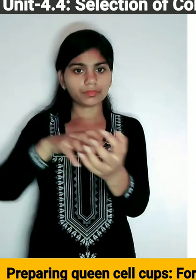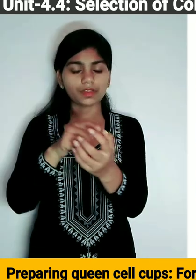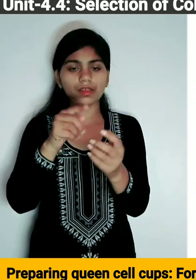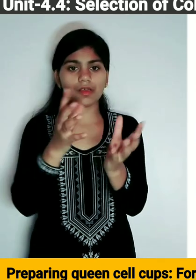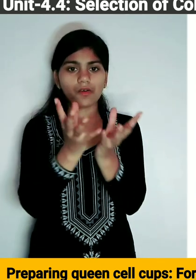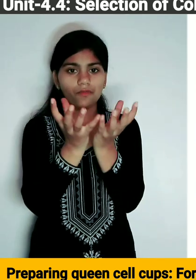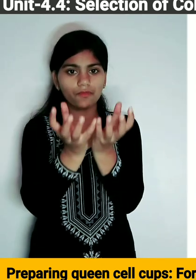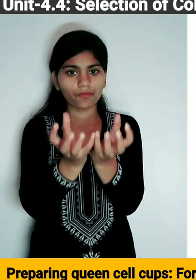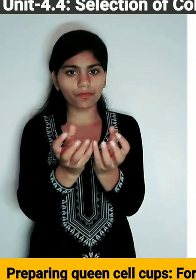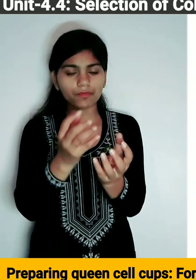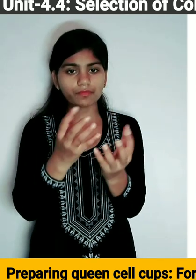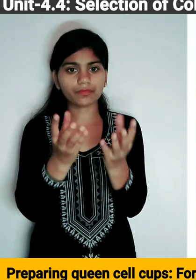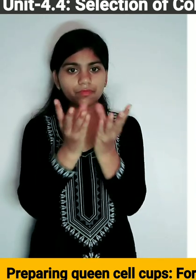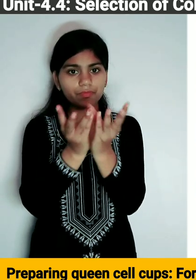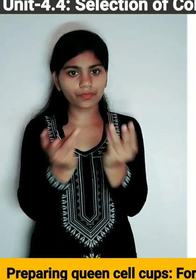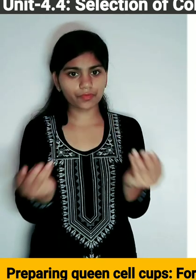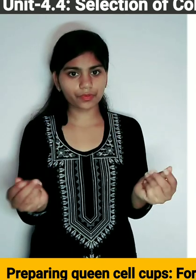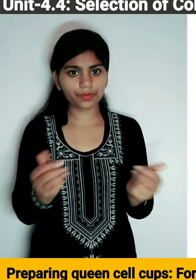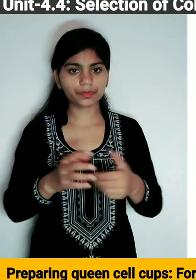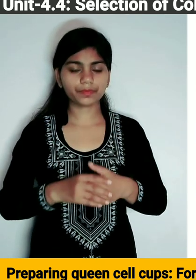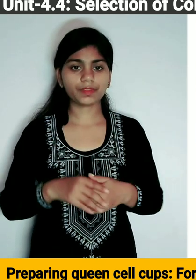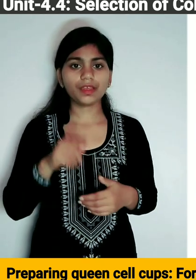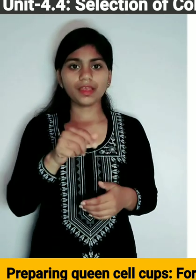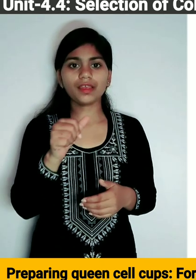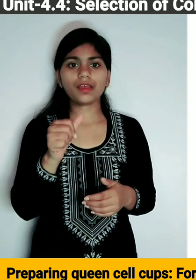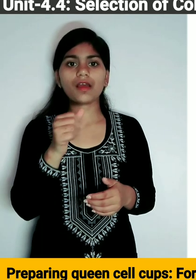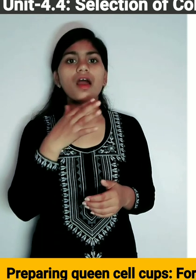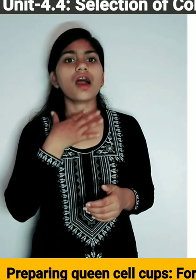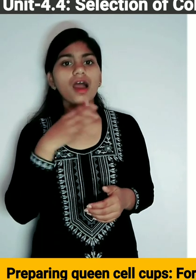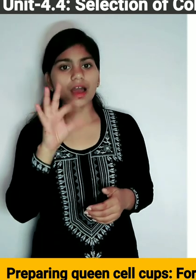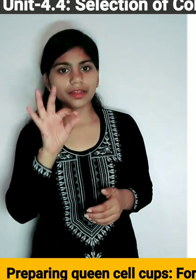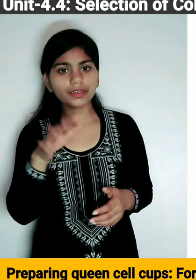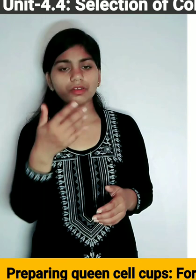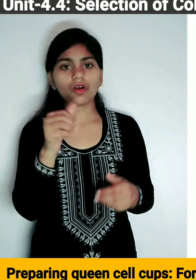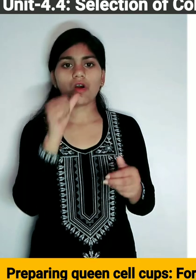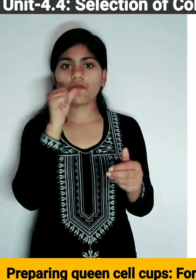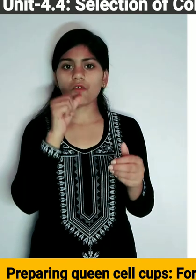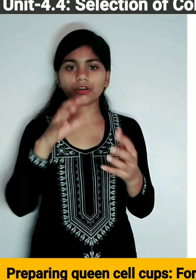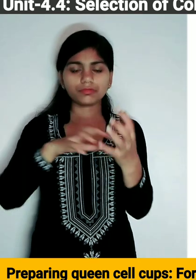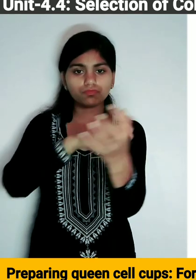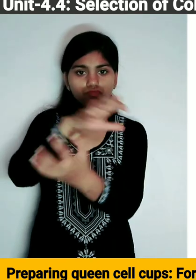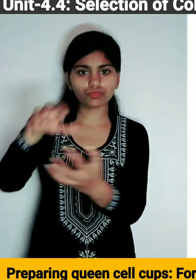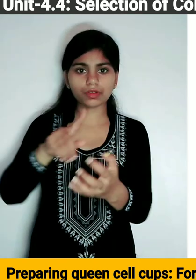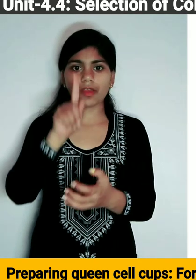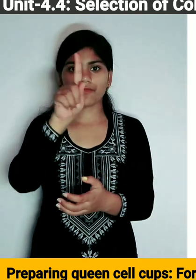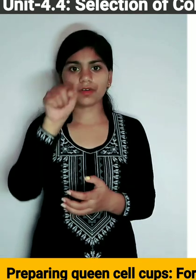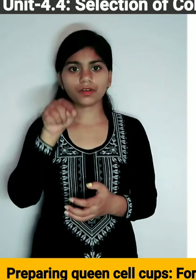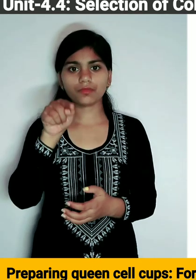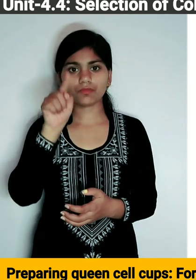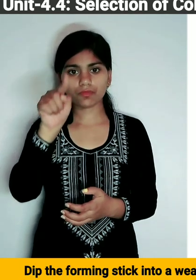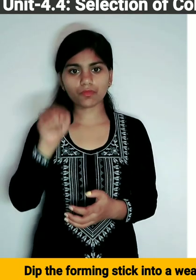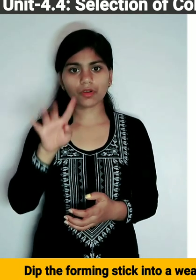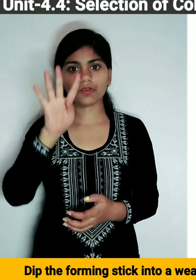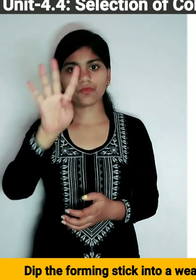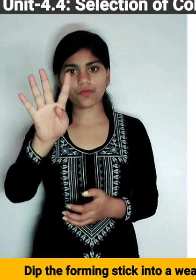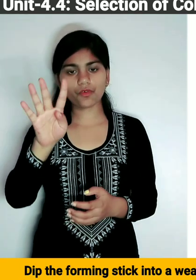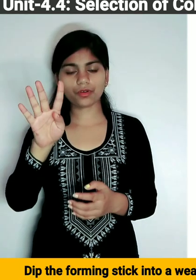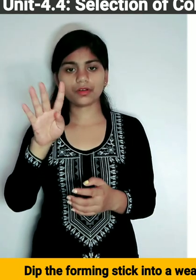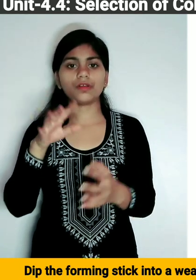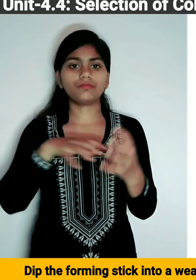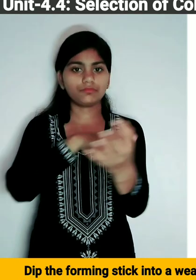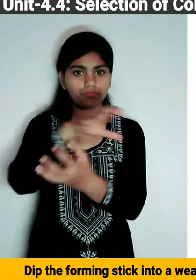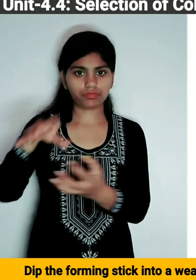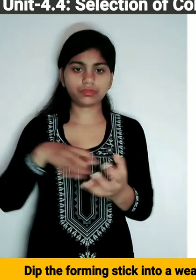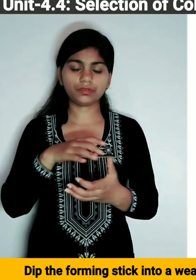weak solution of honey in water, 1:4 ratio. Dip the foaming